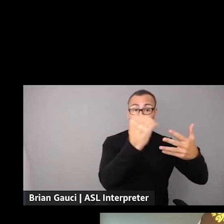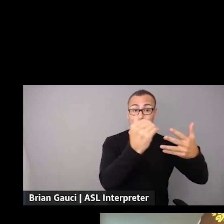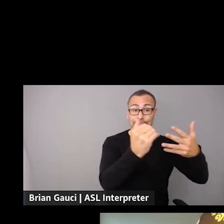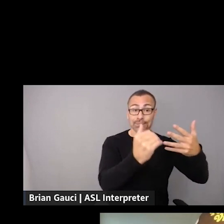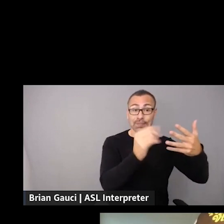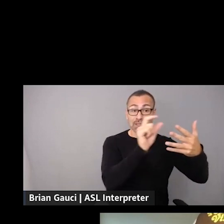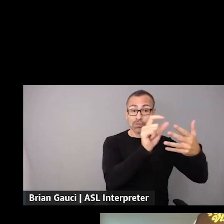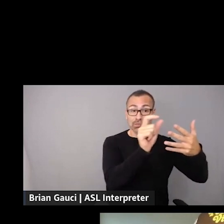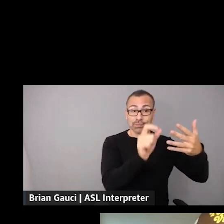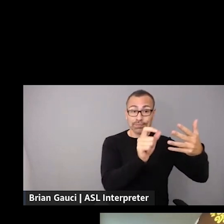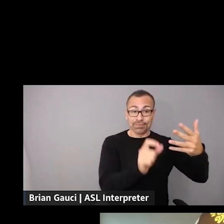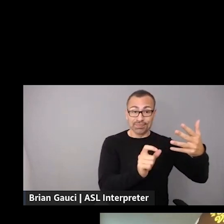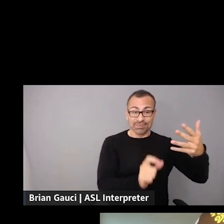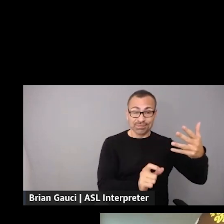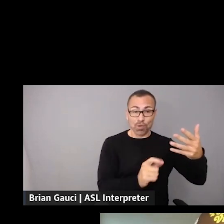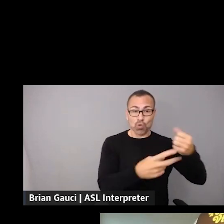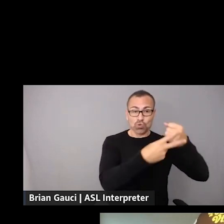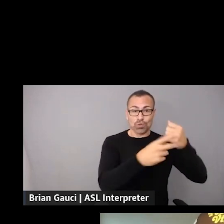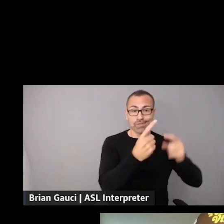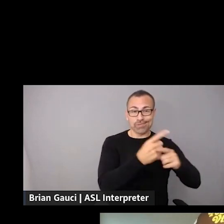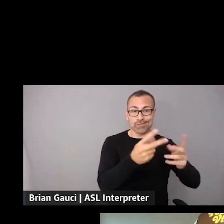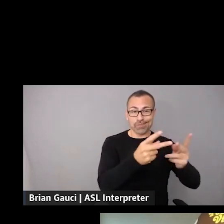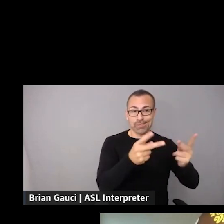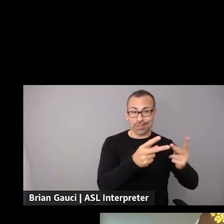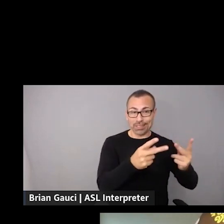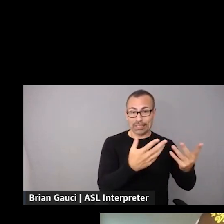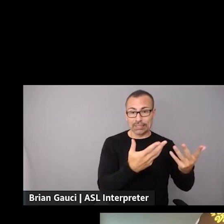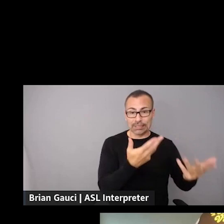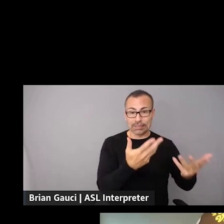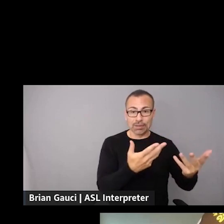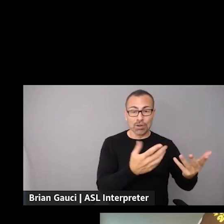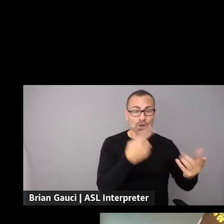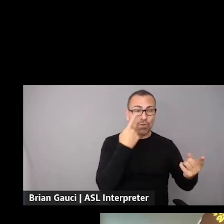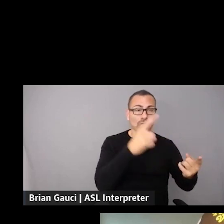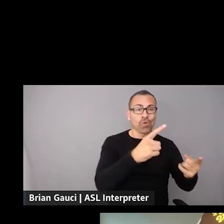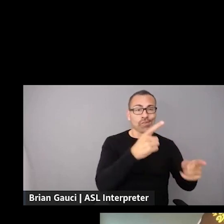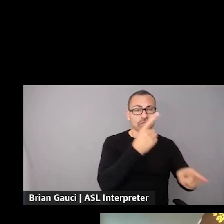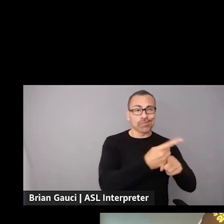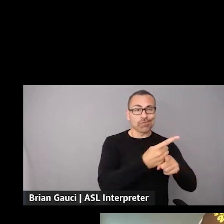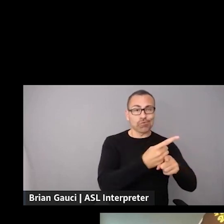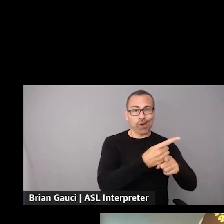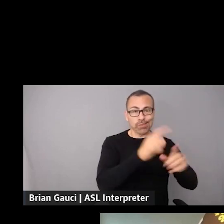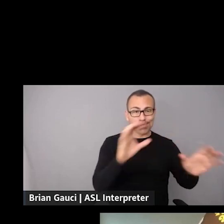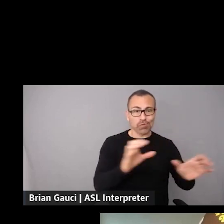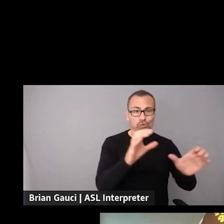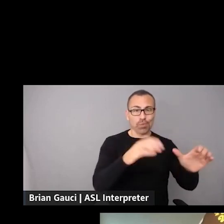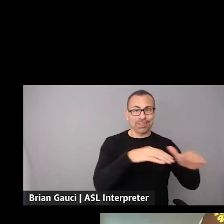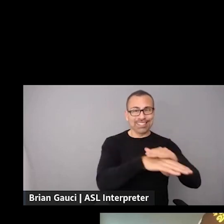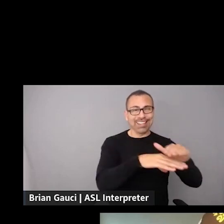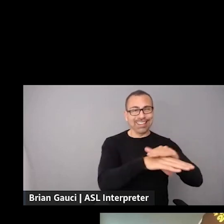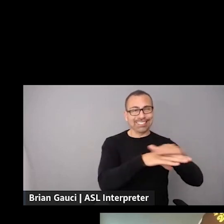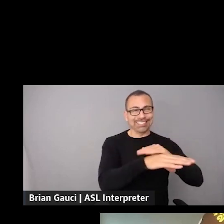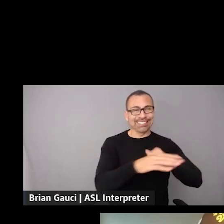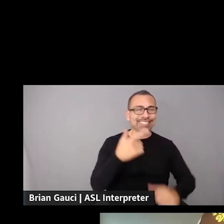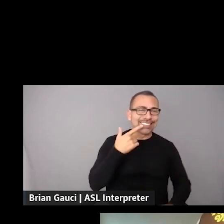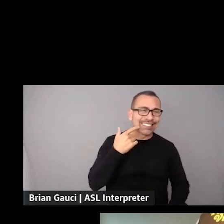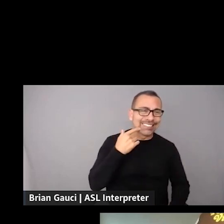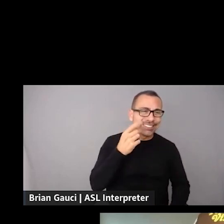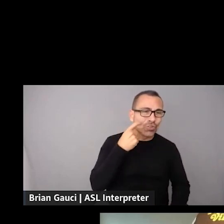stored in the right place to help for the right performance access that you need for your